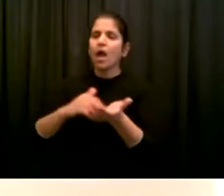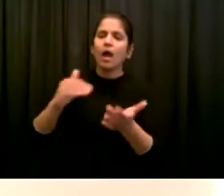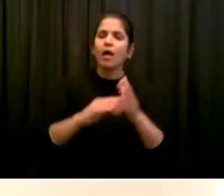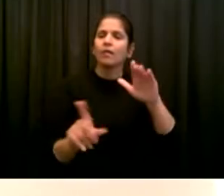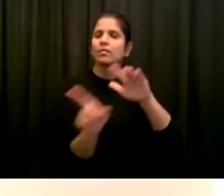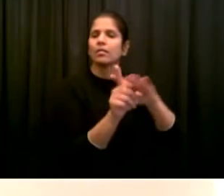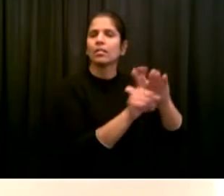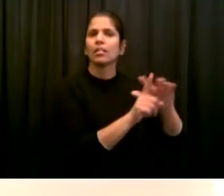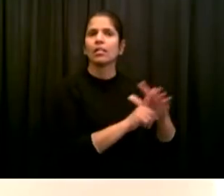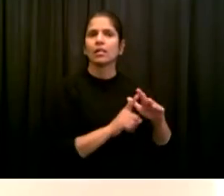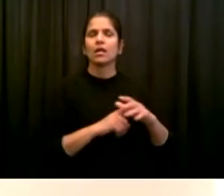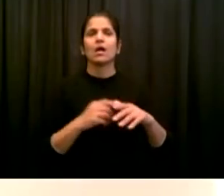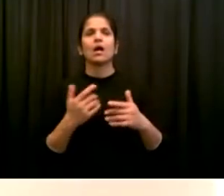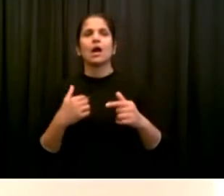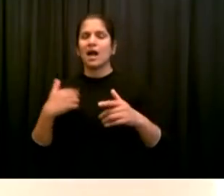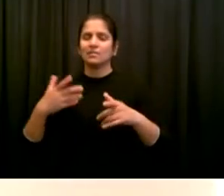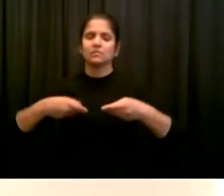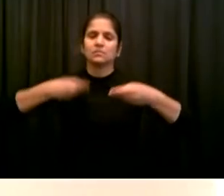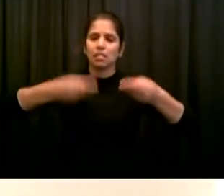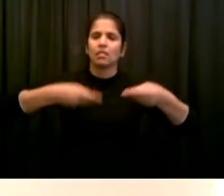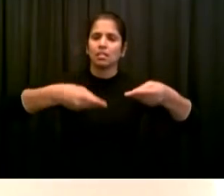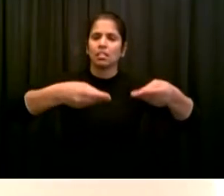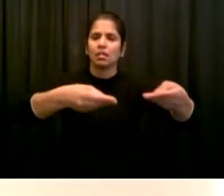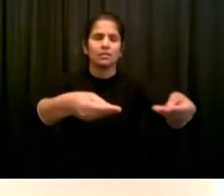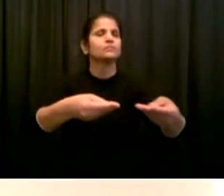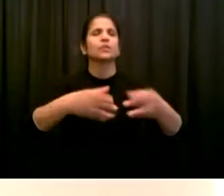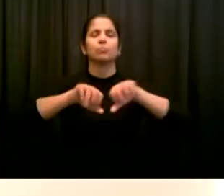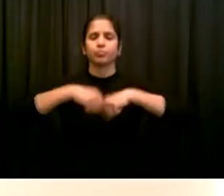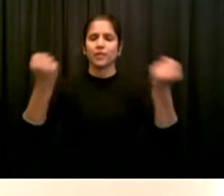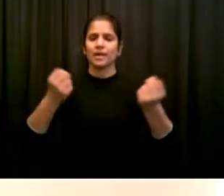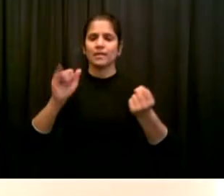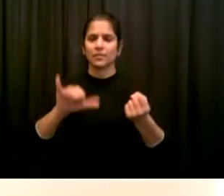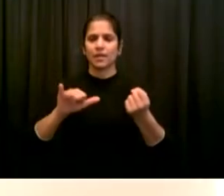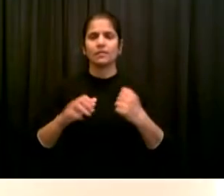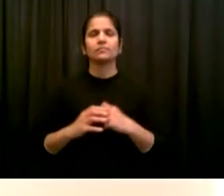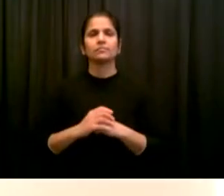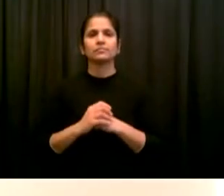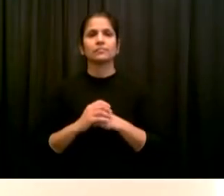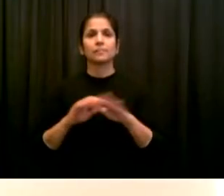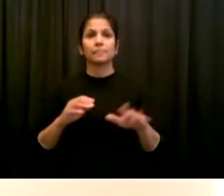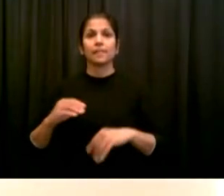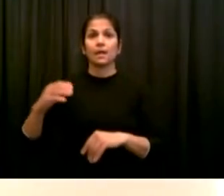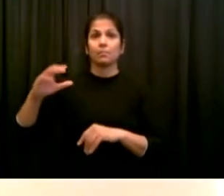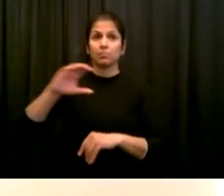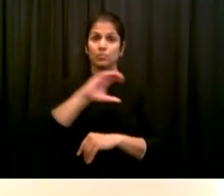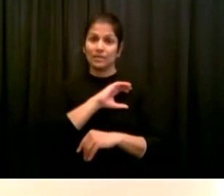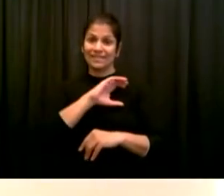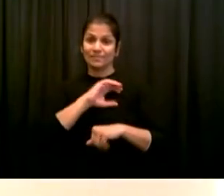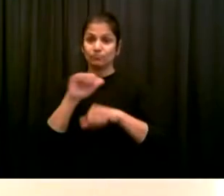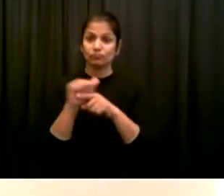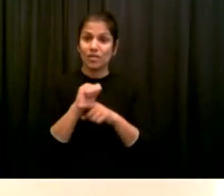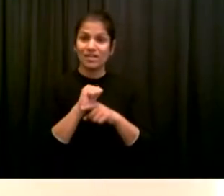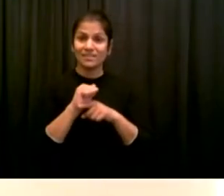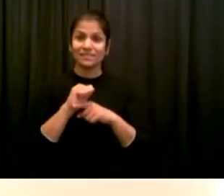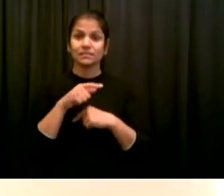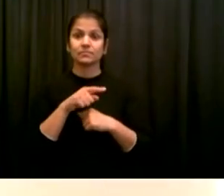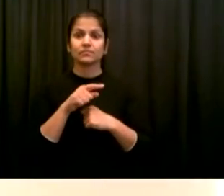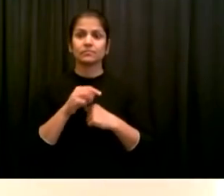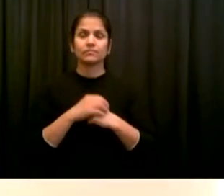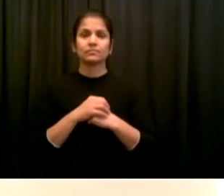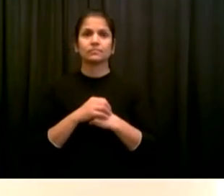additionally, centering on actual policing practices that, perhaps